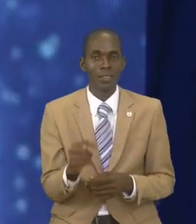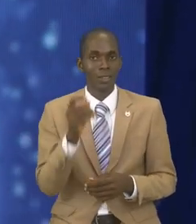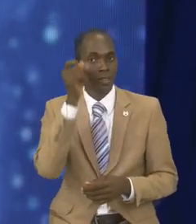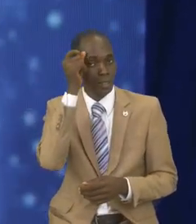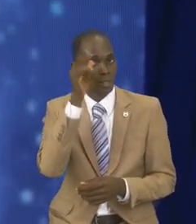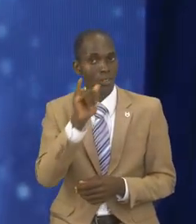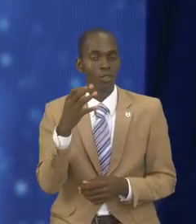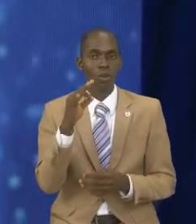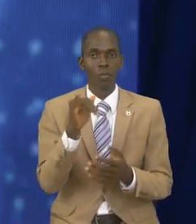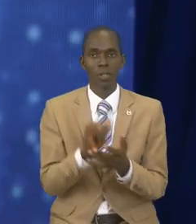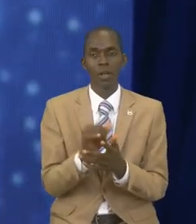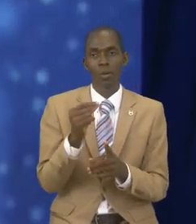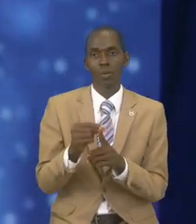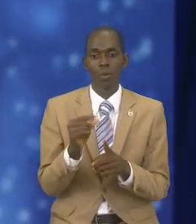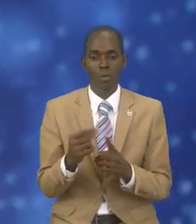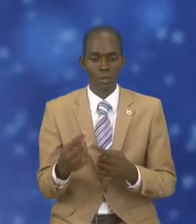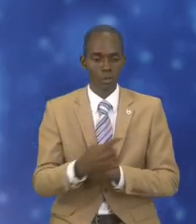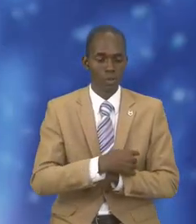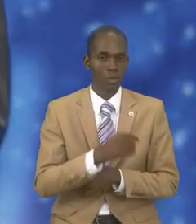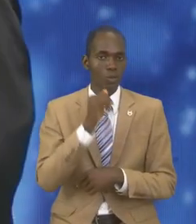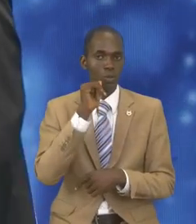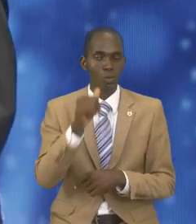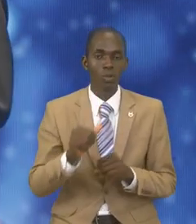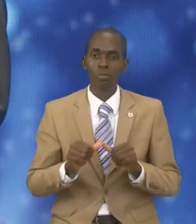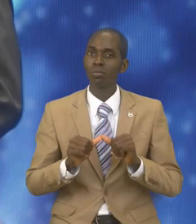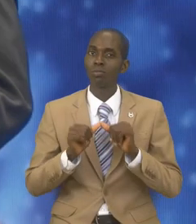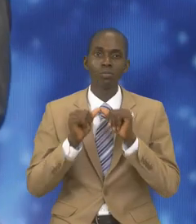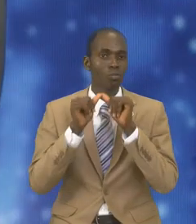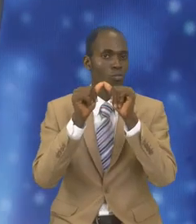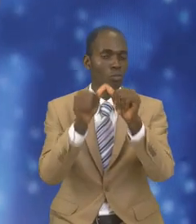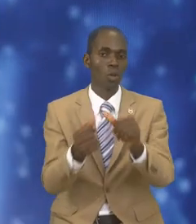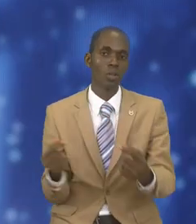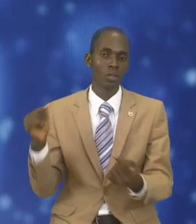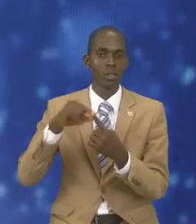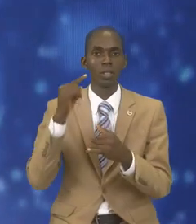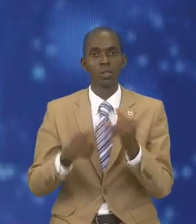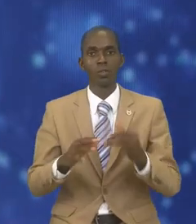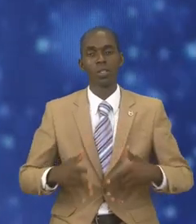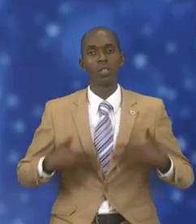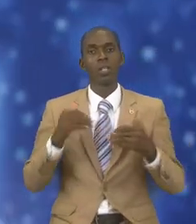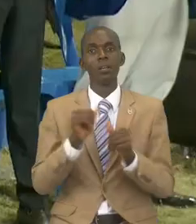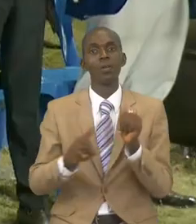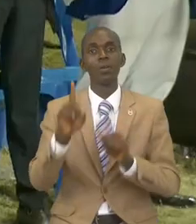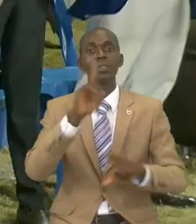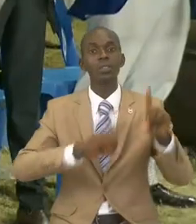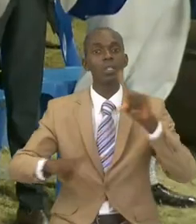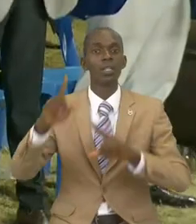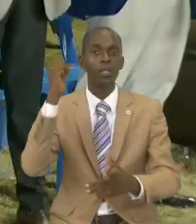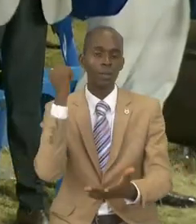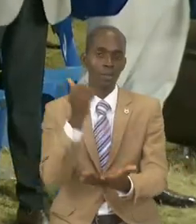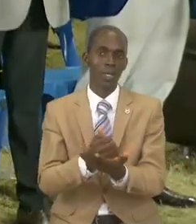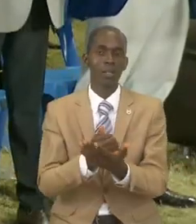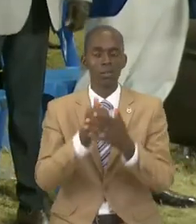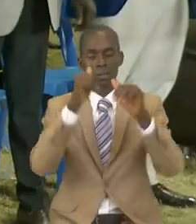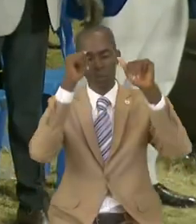that word today, tomorrow, perpetually, for the rest of your life. And everybody said amen. Amen.